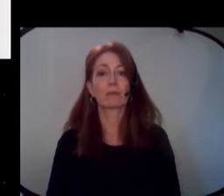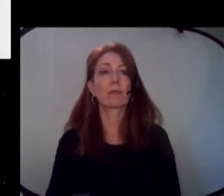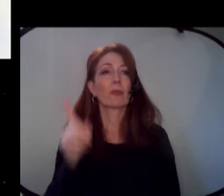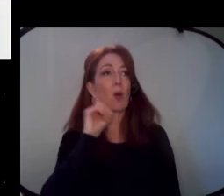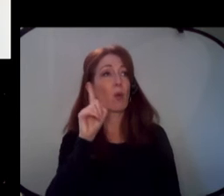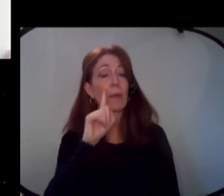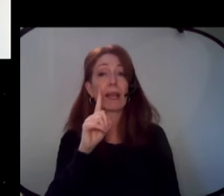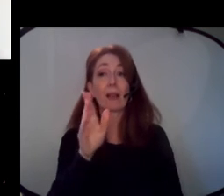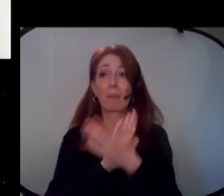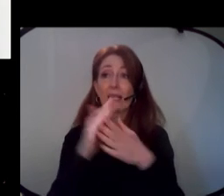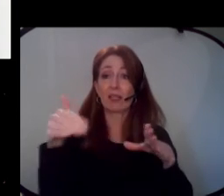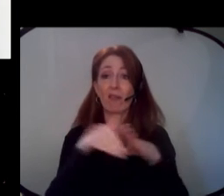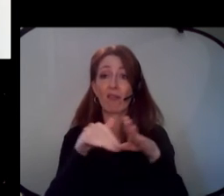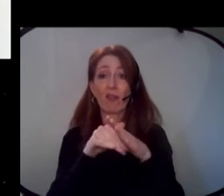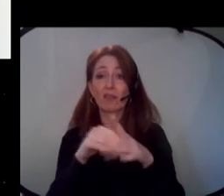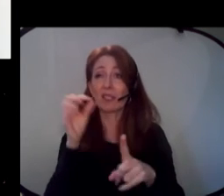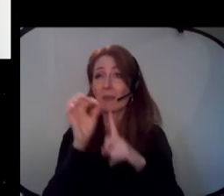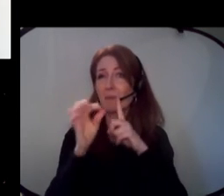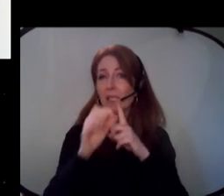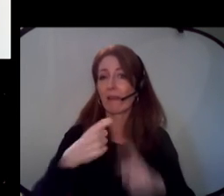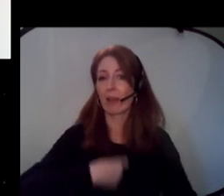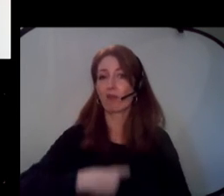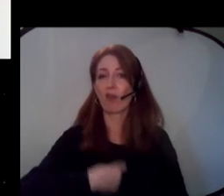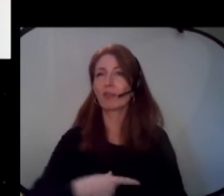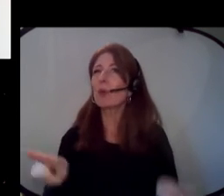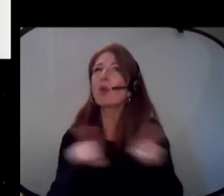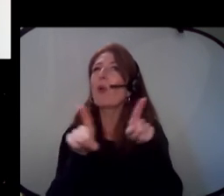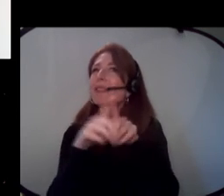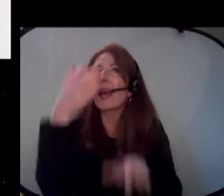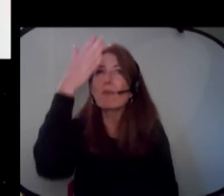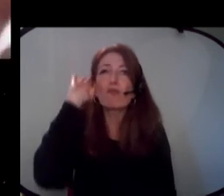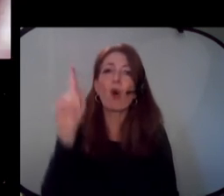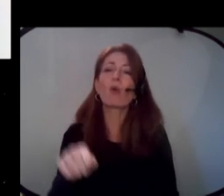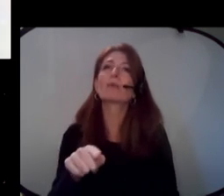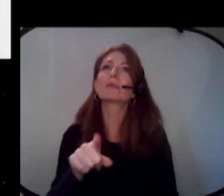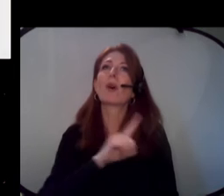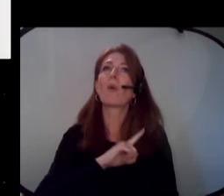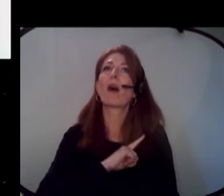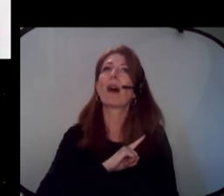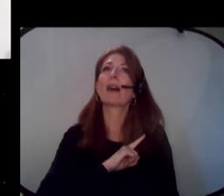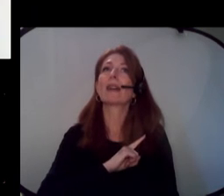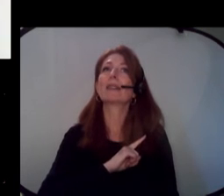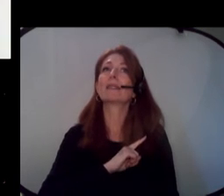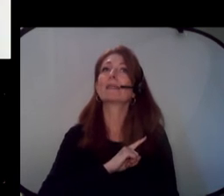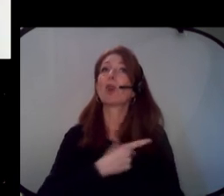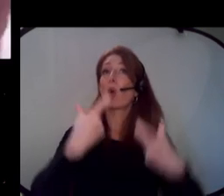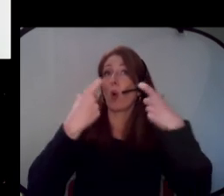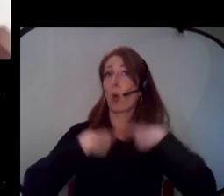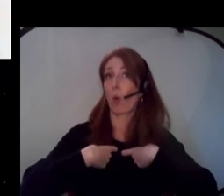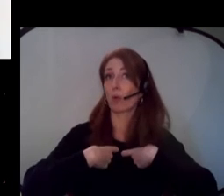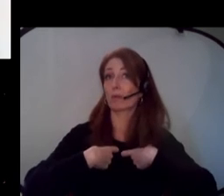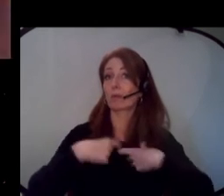roles. In a way, you don't quite have the same thing in Rome, because at the papal court, it's men, and it is often sometimes men